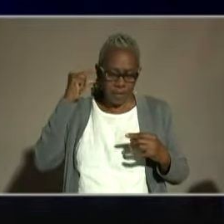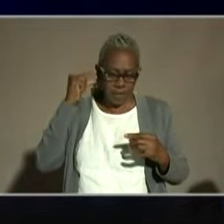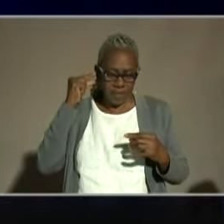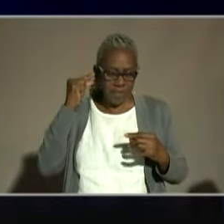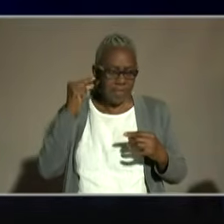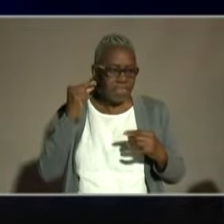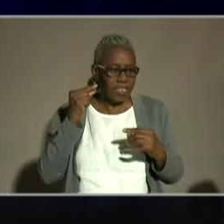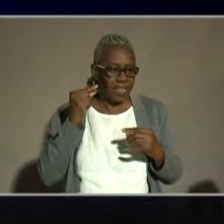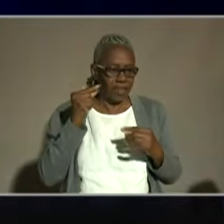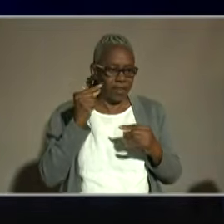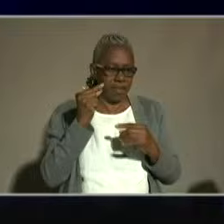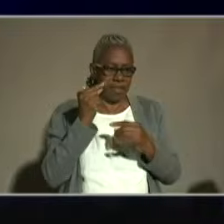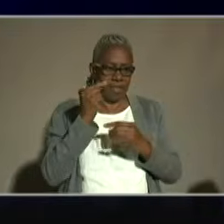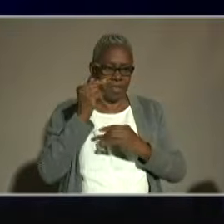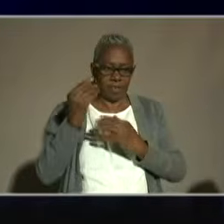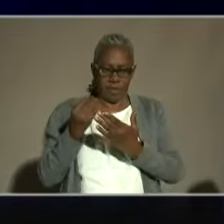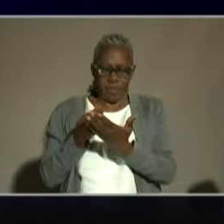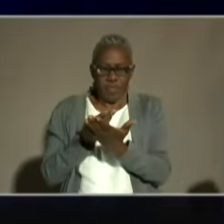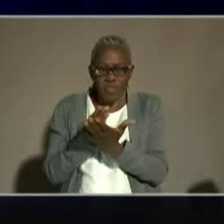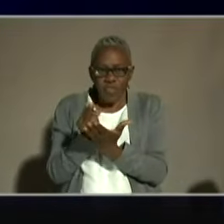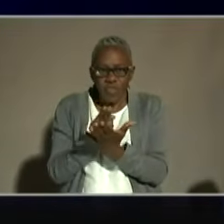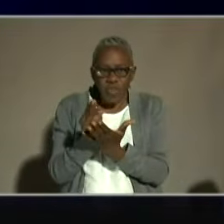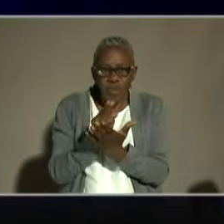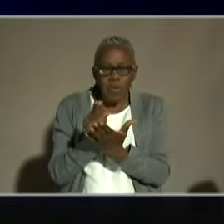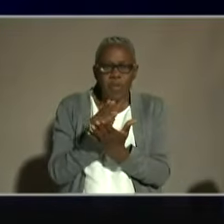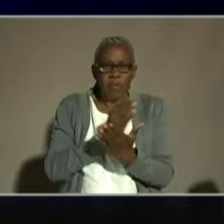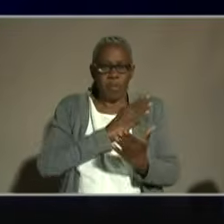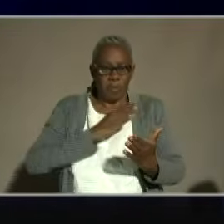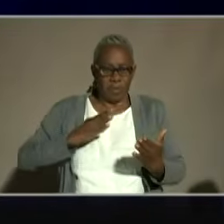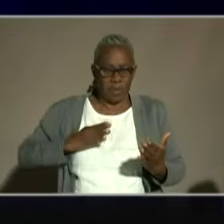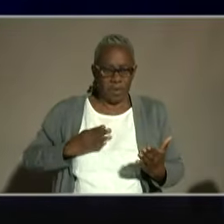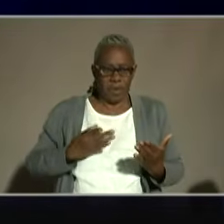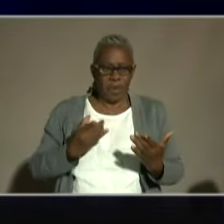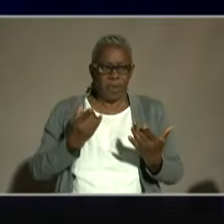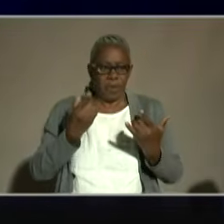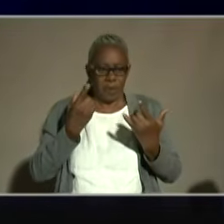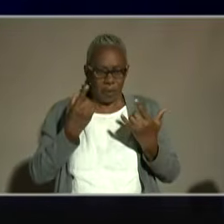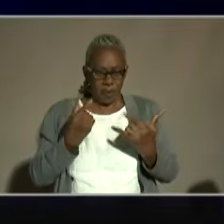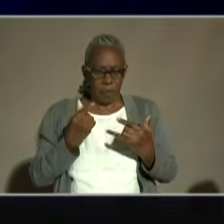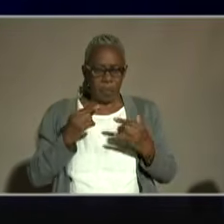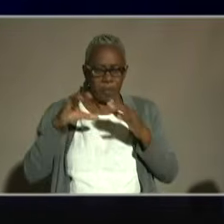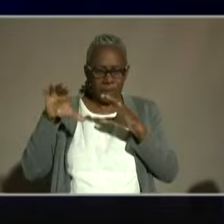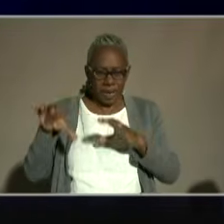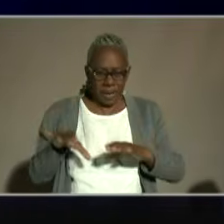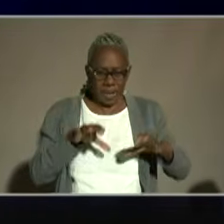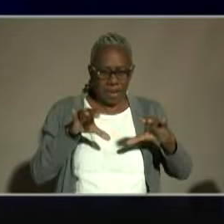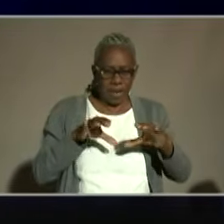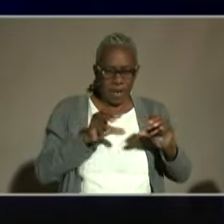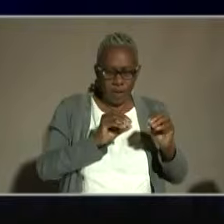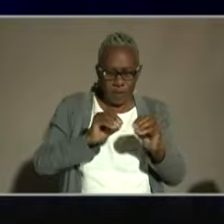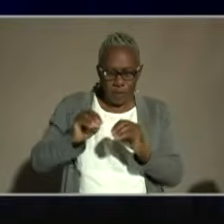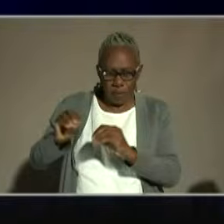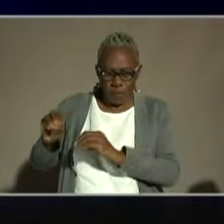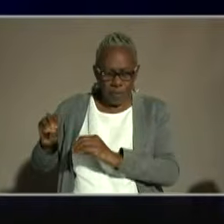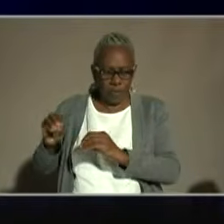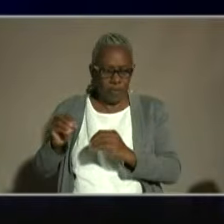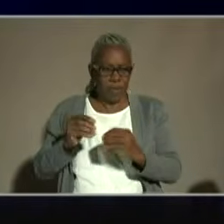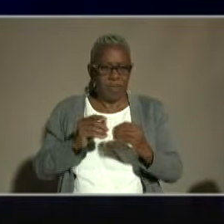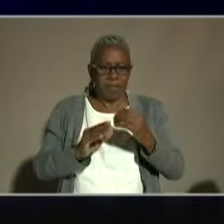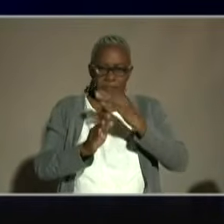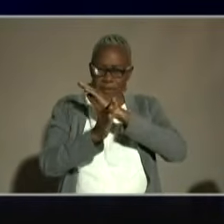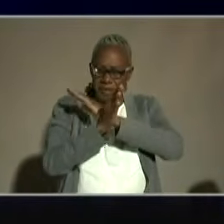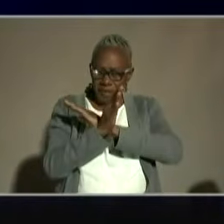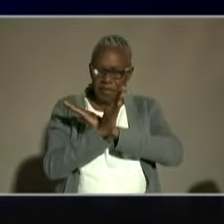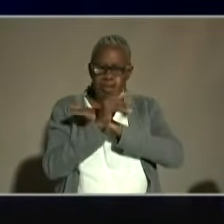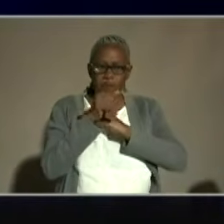court filing in the case that you brought to try and strike down the act and eliminate the offence for which you are being investigated,